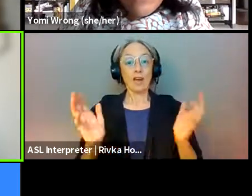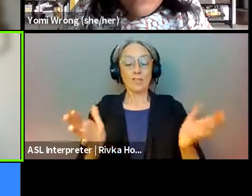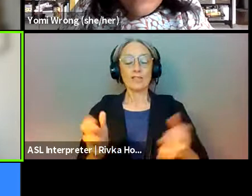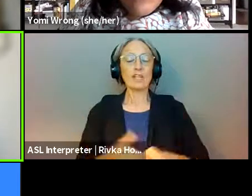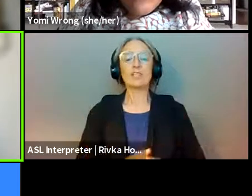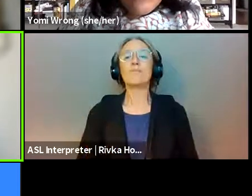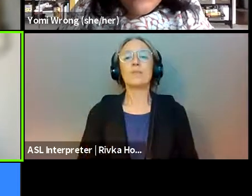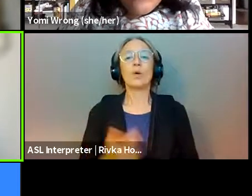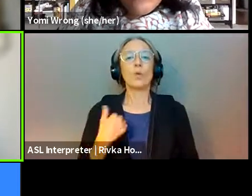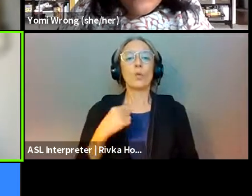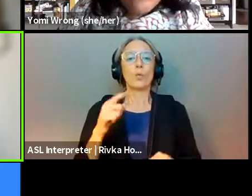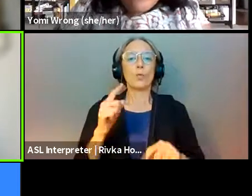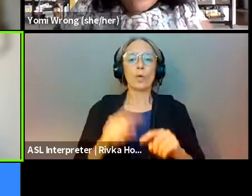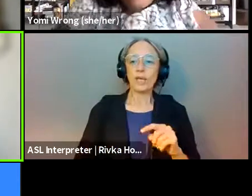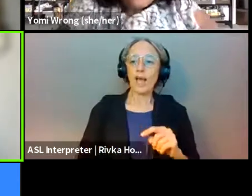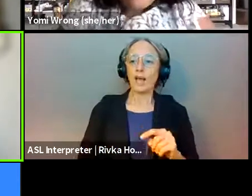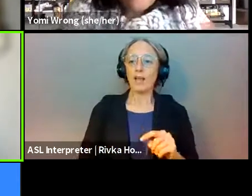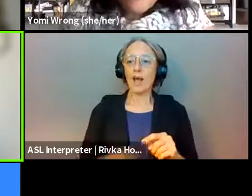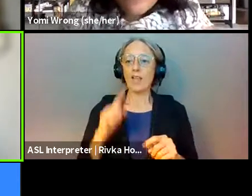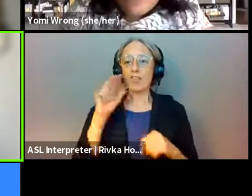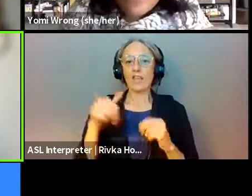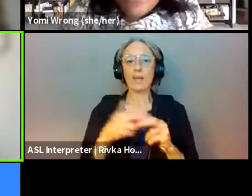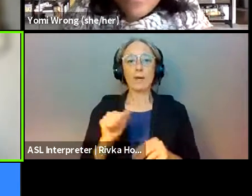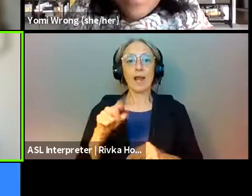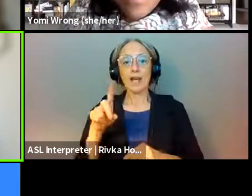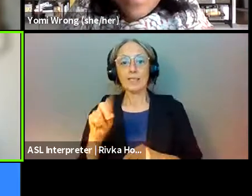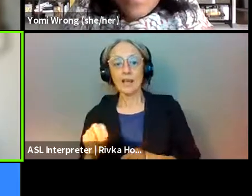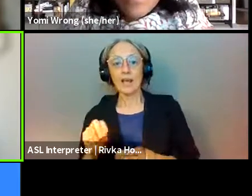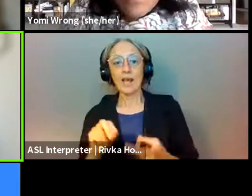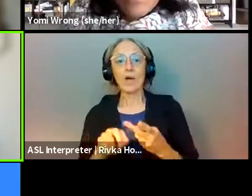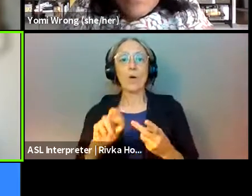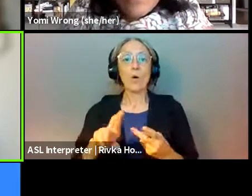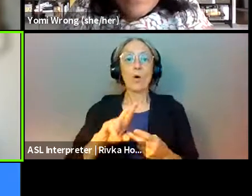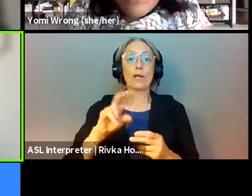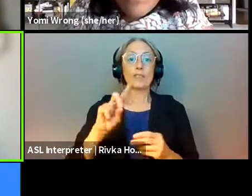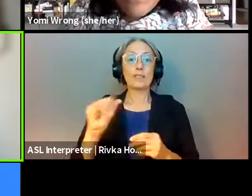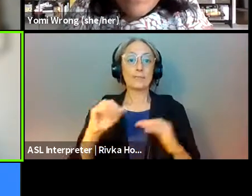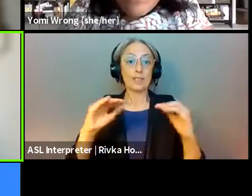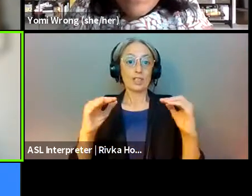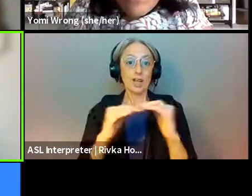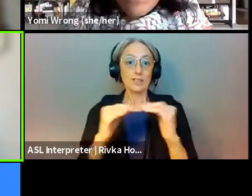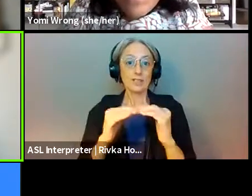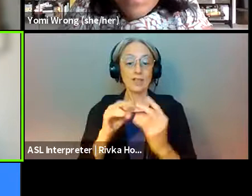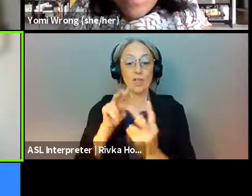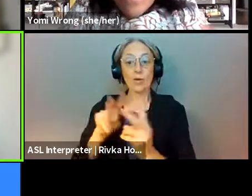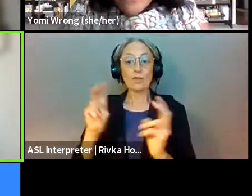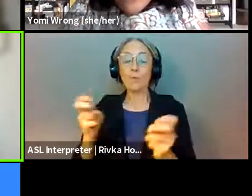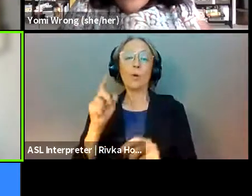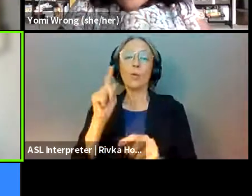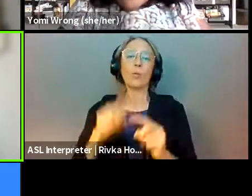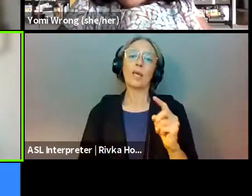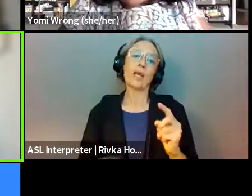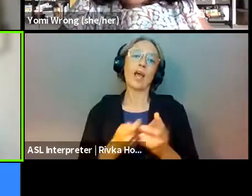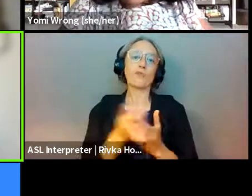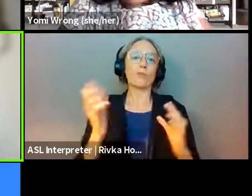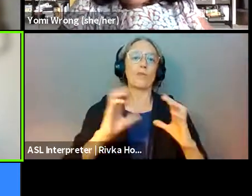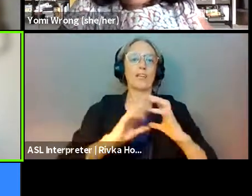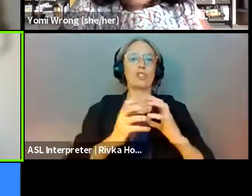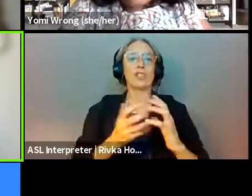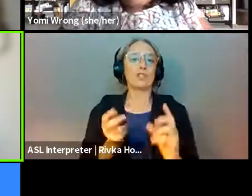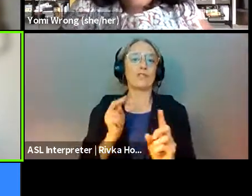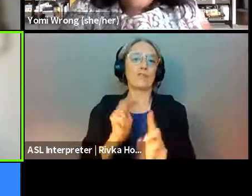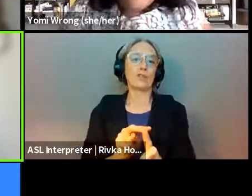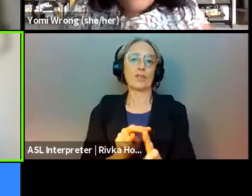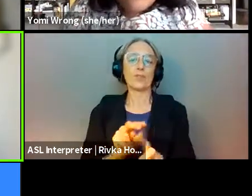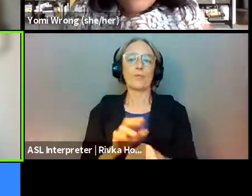approach the ADA or disability justice without an intersectional lens. It has always mattered. It mattered